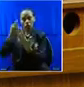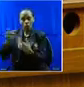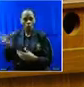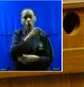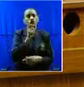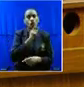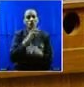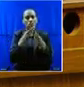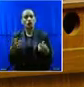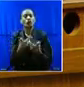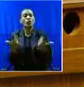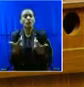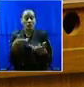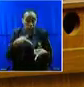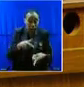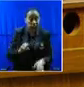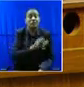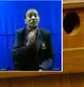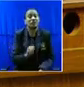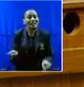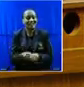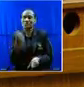materials, including steel products,